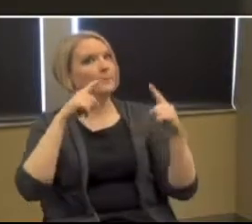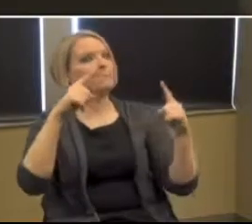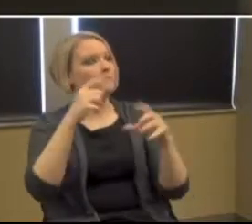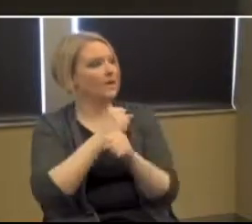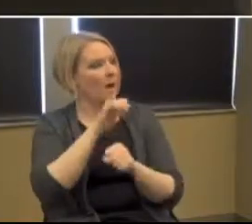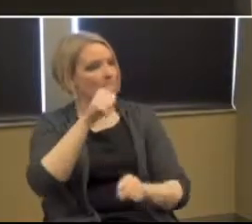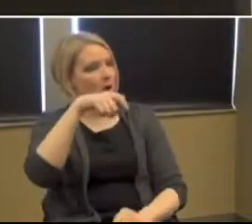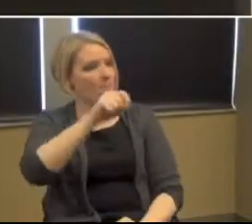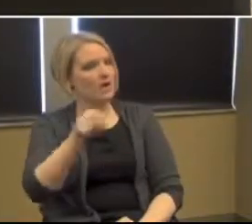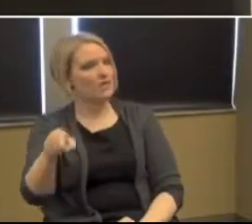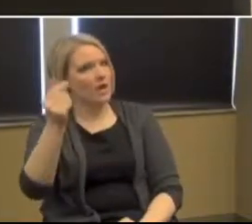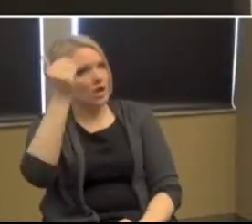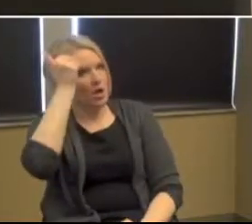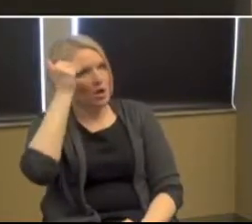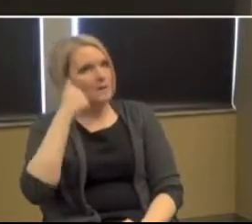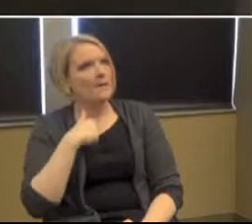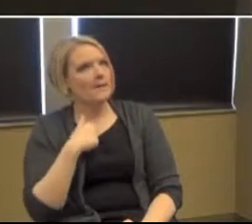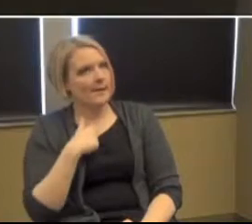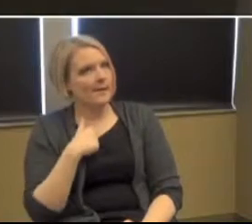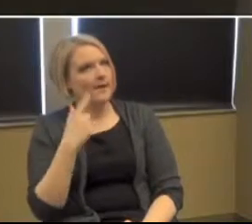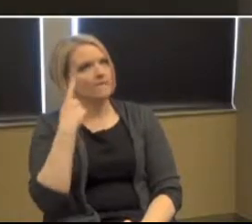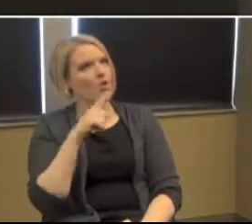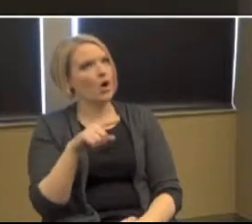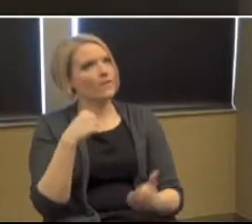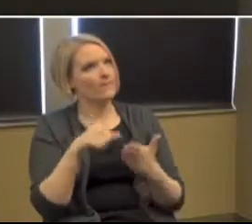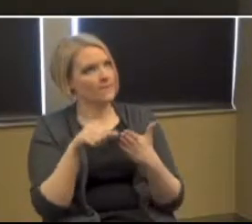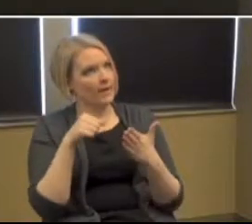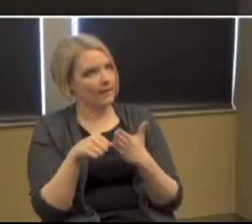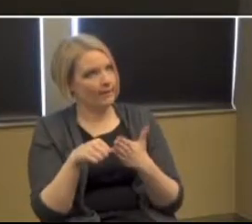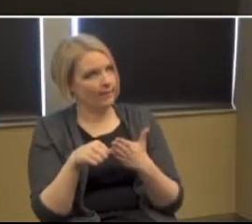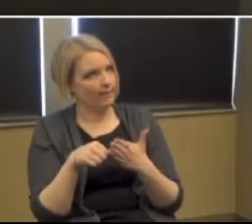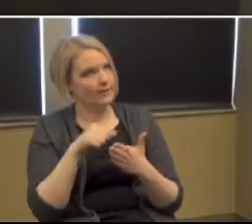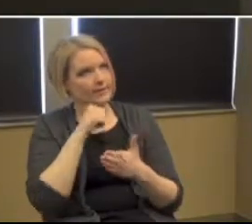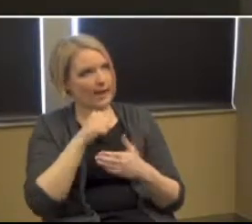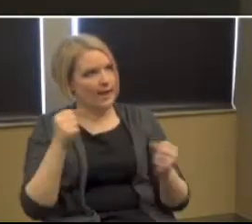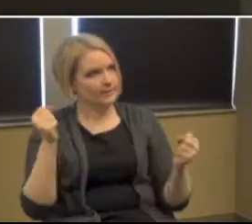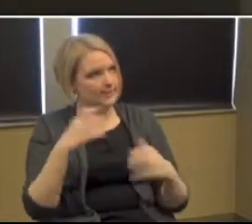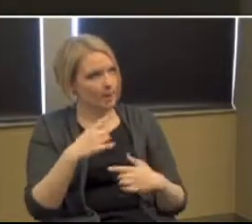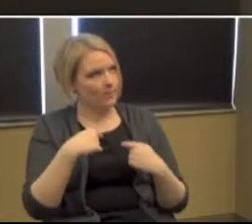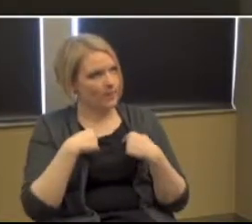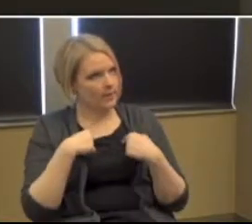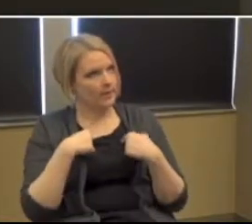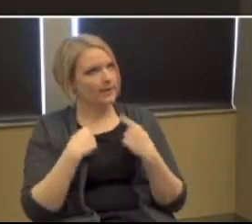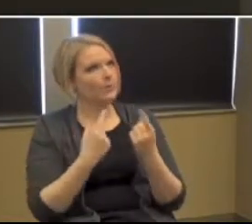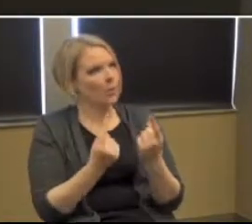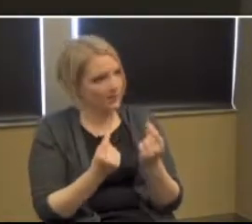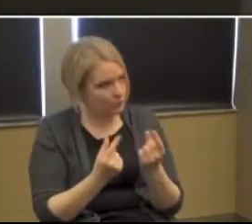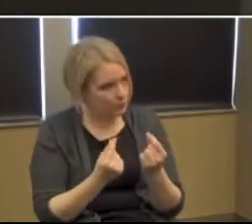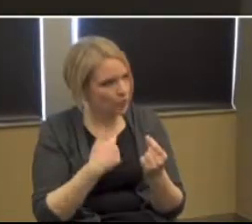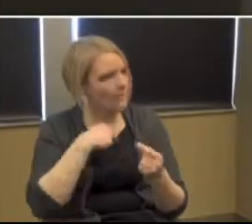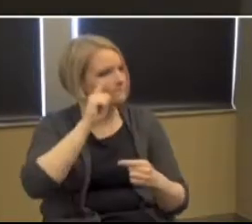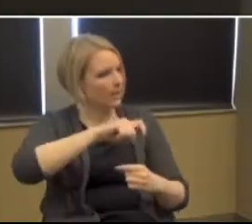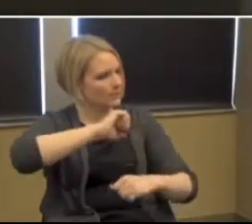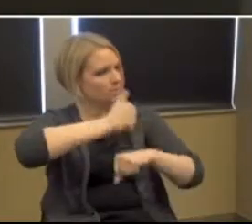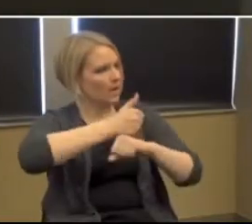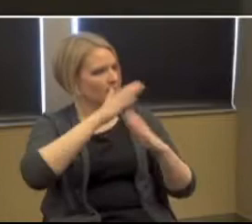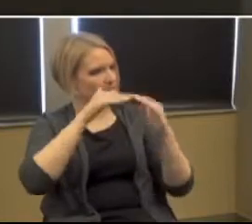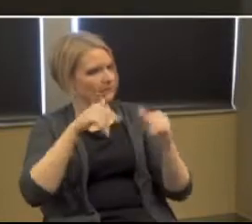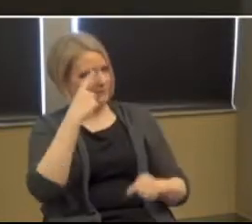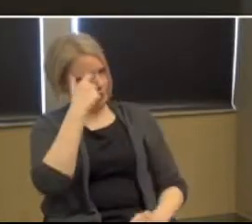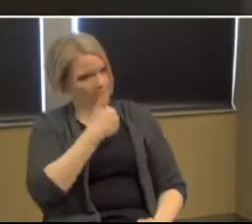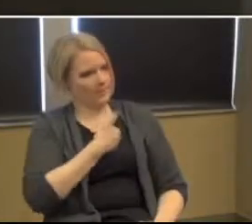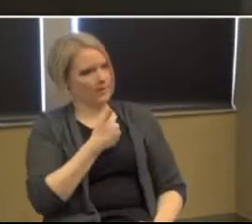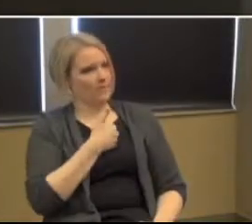understand that, okay, in order for mail not to be intimidating for me, I need to set up a system,